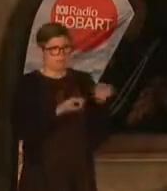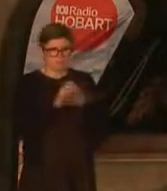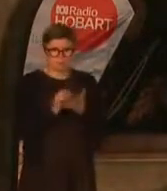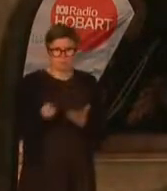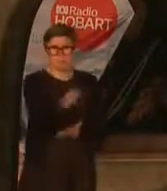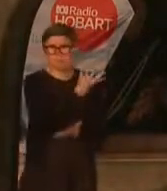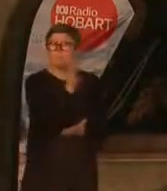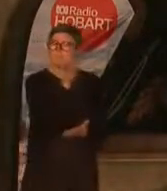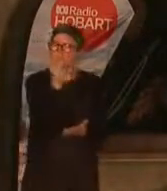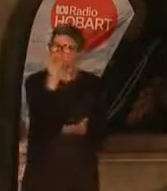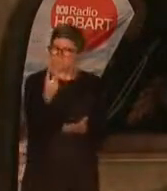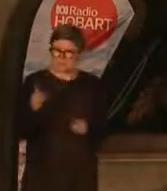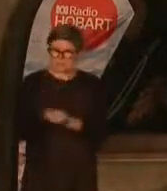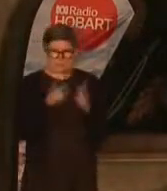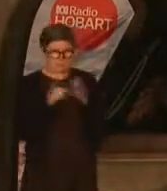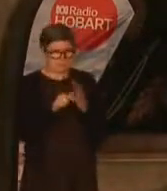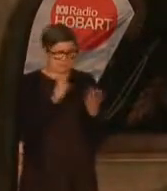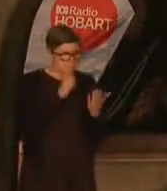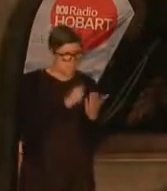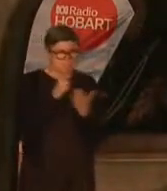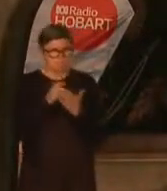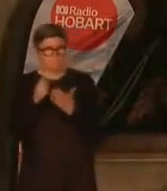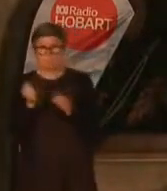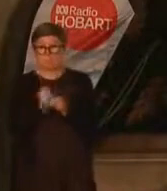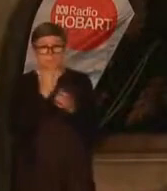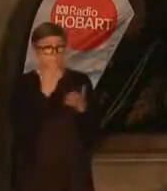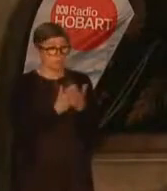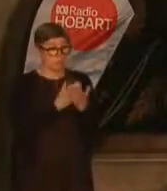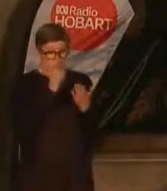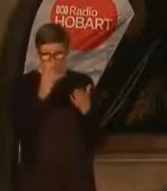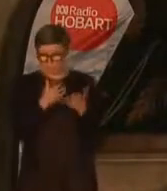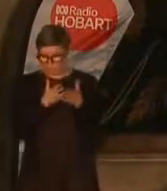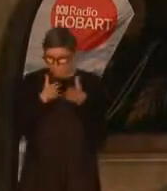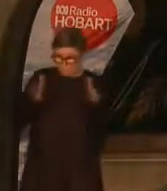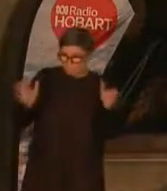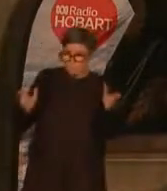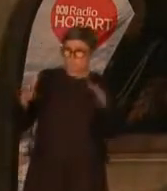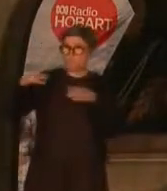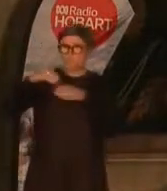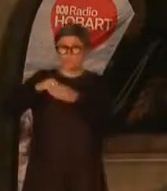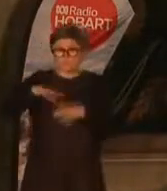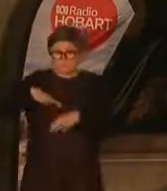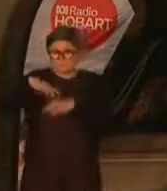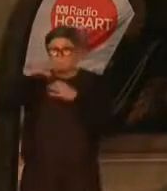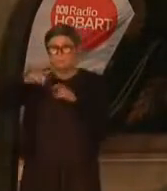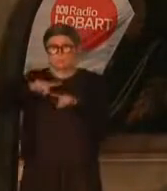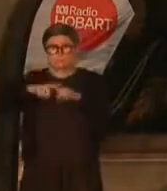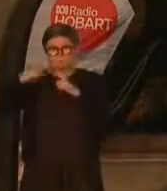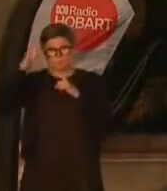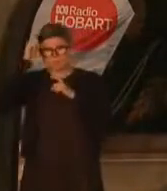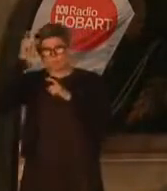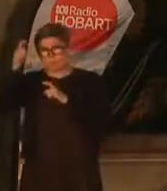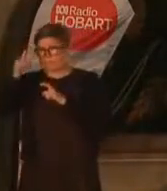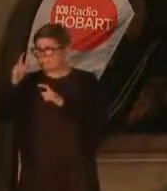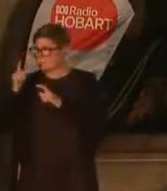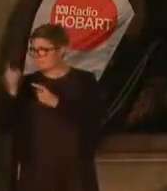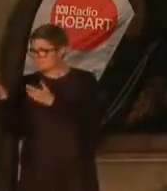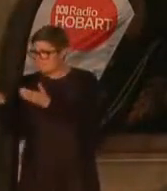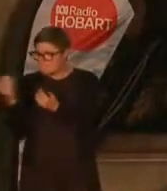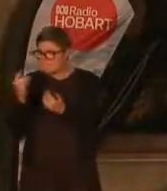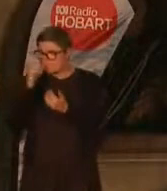But as well as knowledge, our science must expand to include spiritual and ideological concepts that offer different ways to